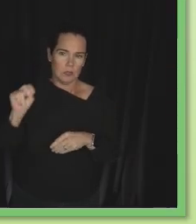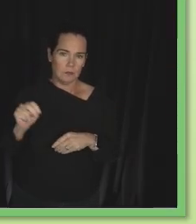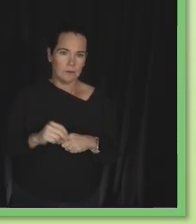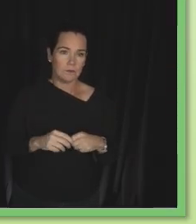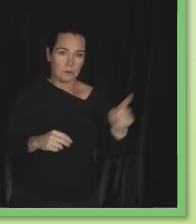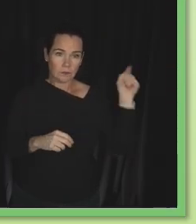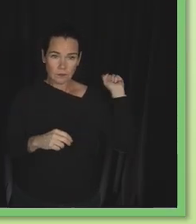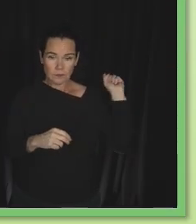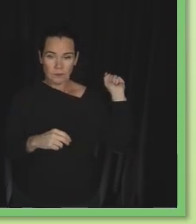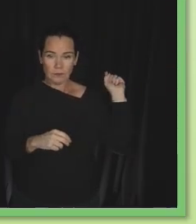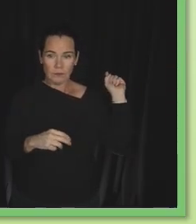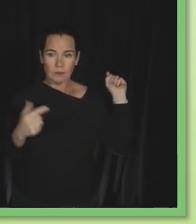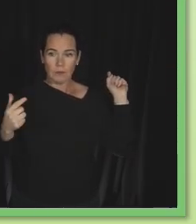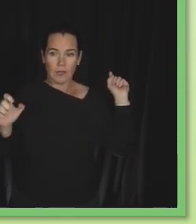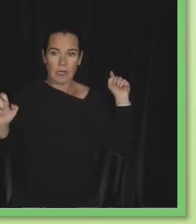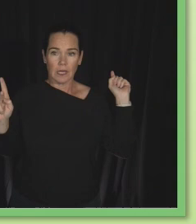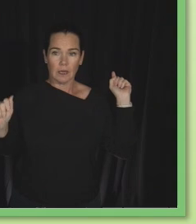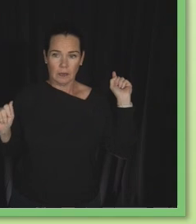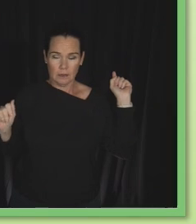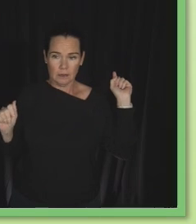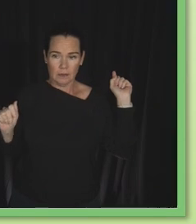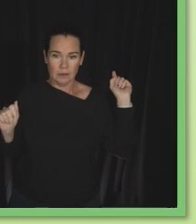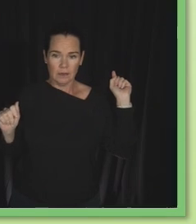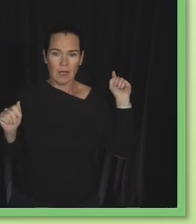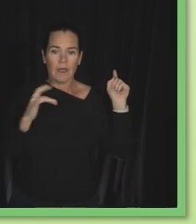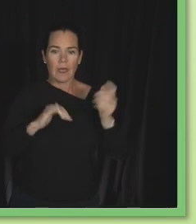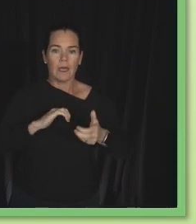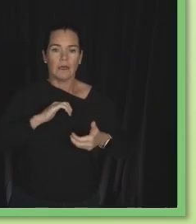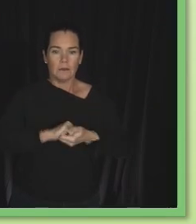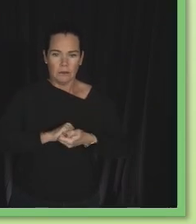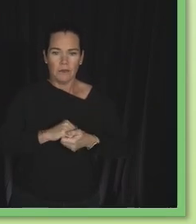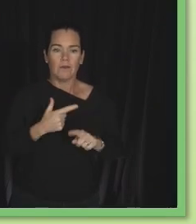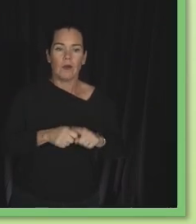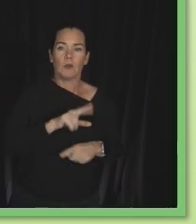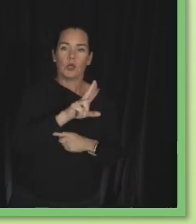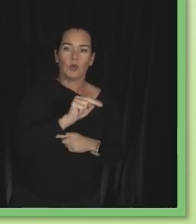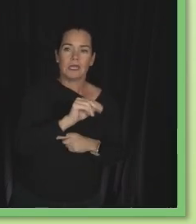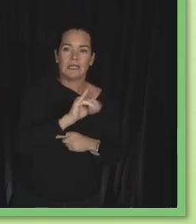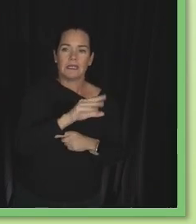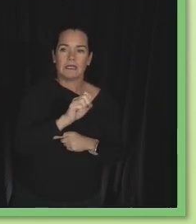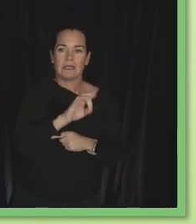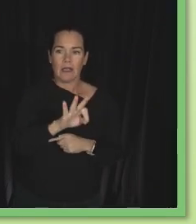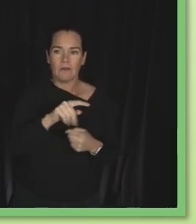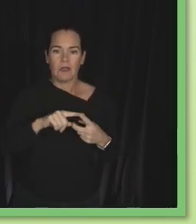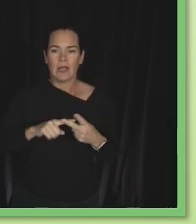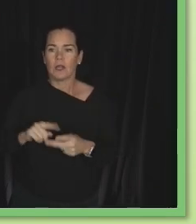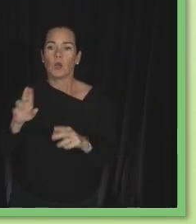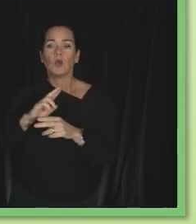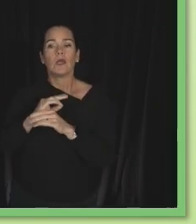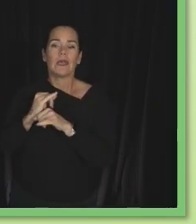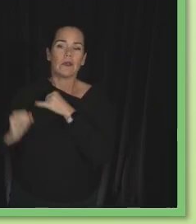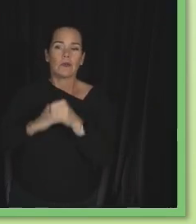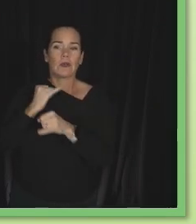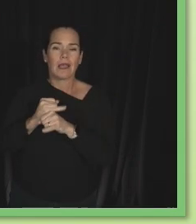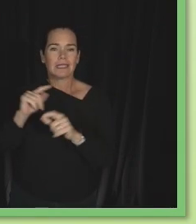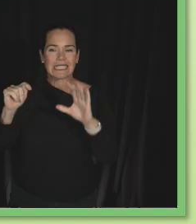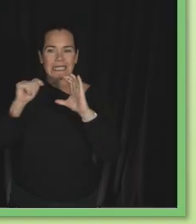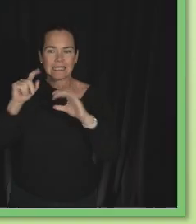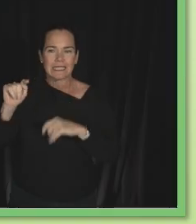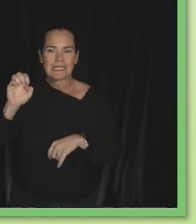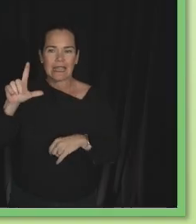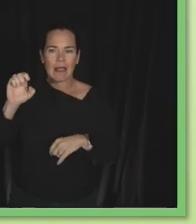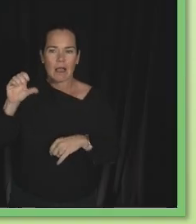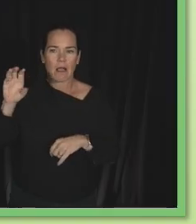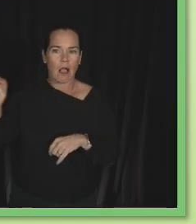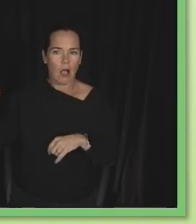first is Giga. So it's a joint project by UNICEF and International Telecom Union, where here they work with